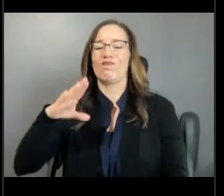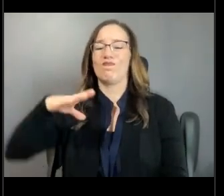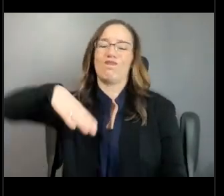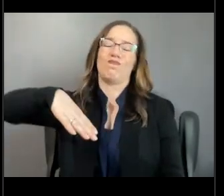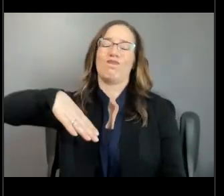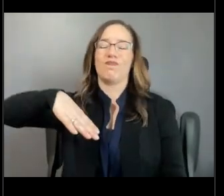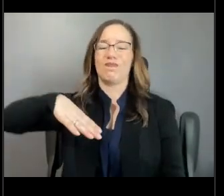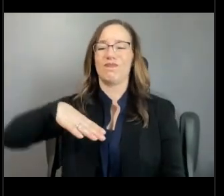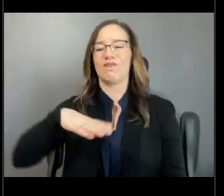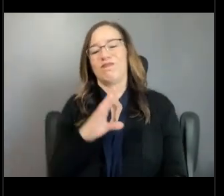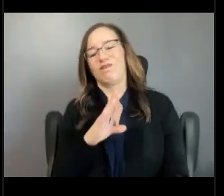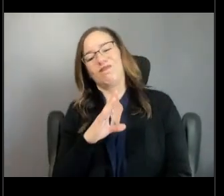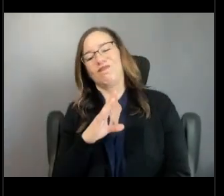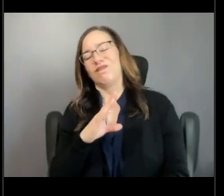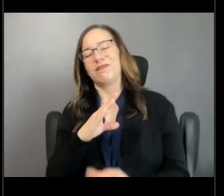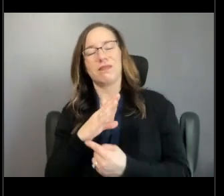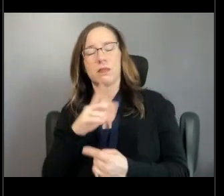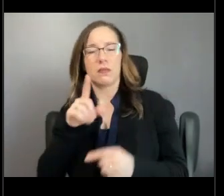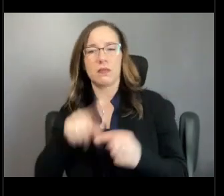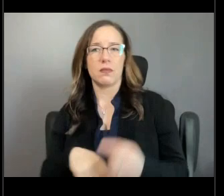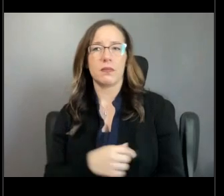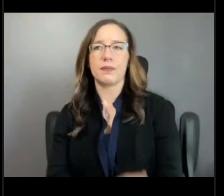compliance.